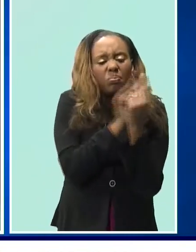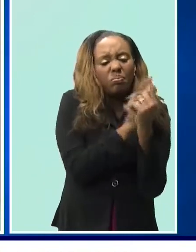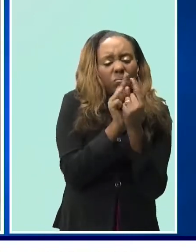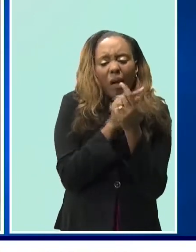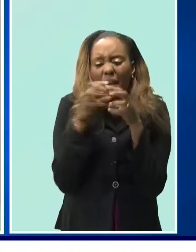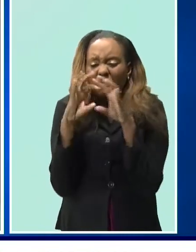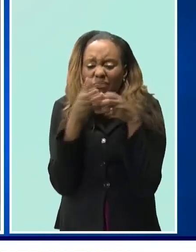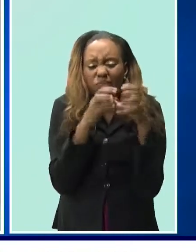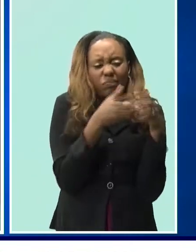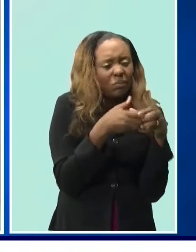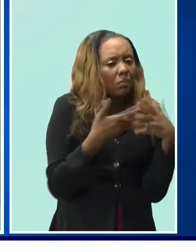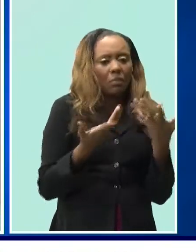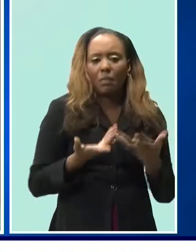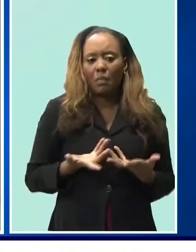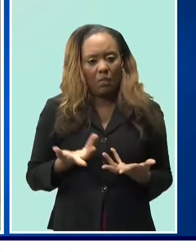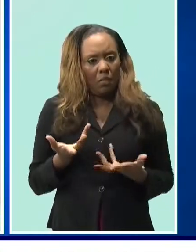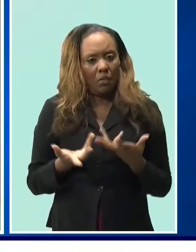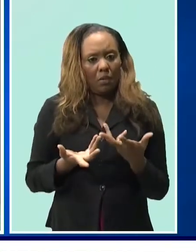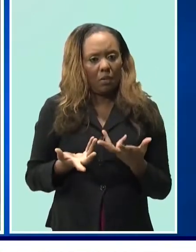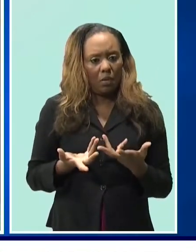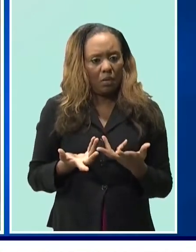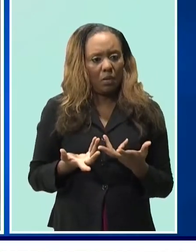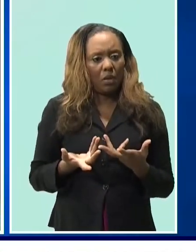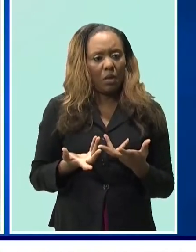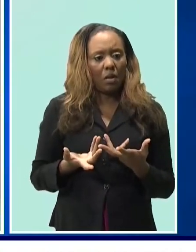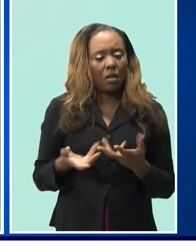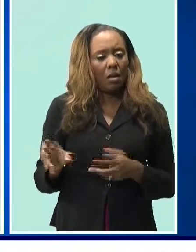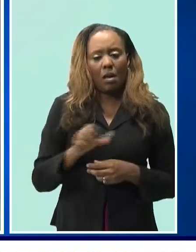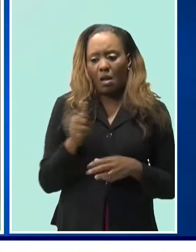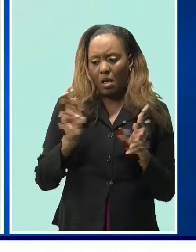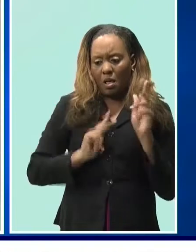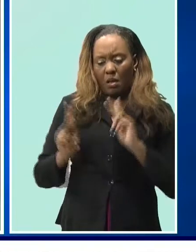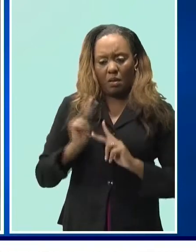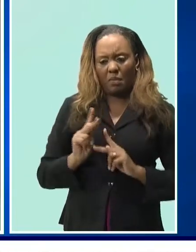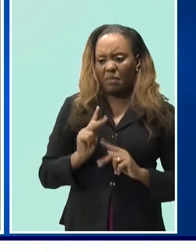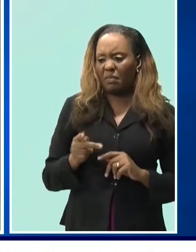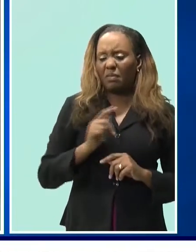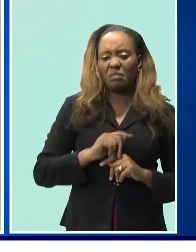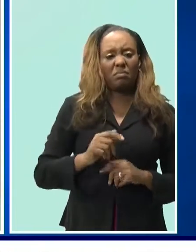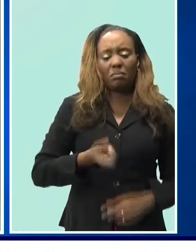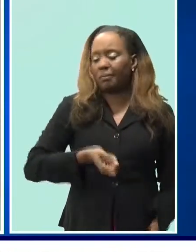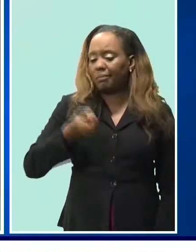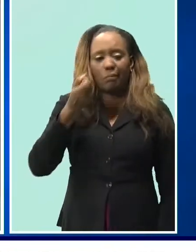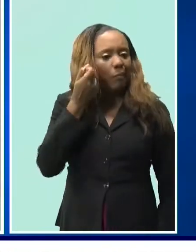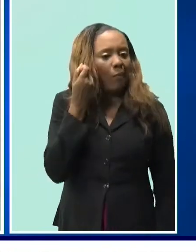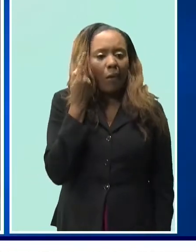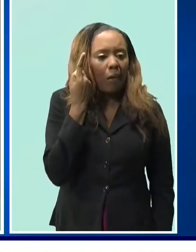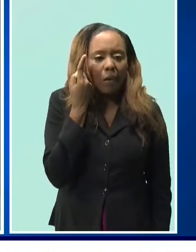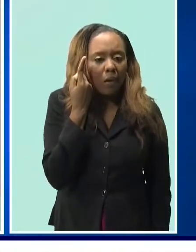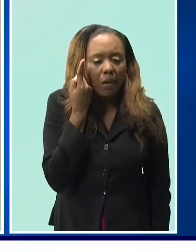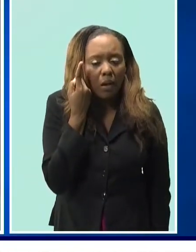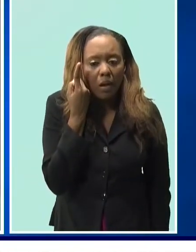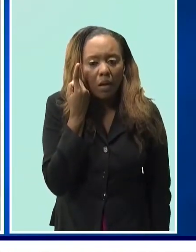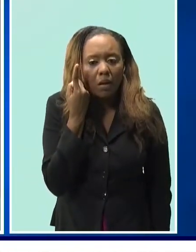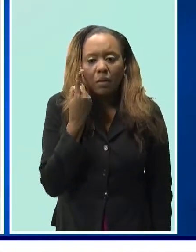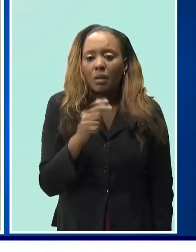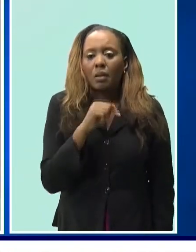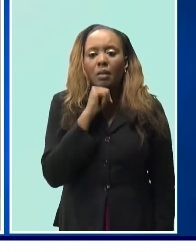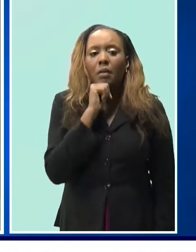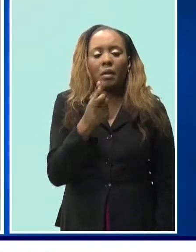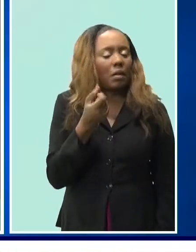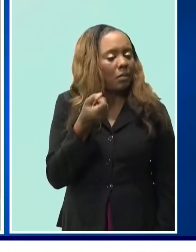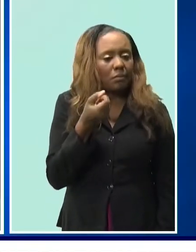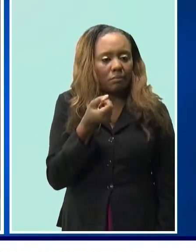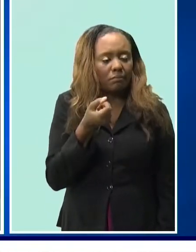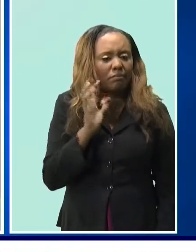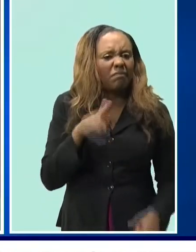be, amongst those persons and some other persons, a lack of understanding of what it is that the government is trying to achieve. So